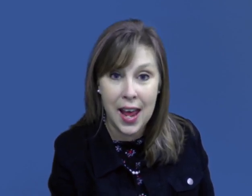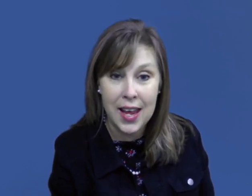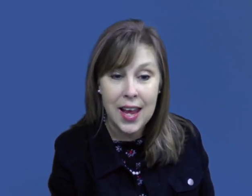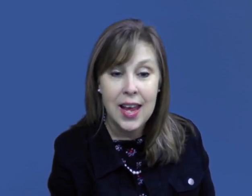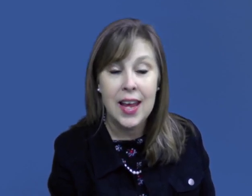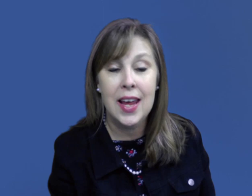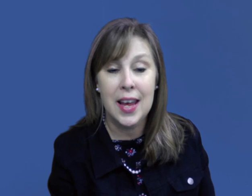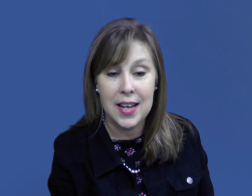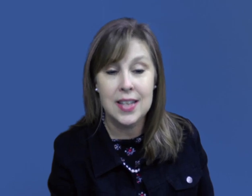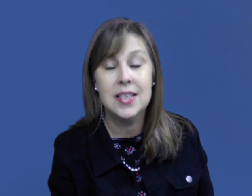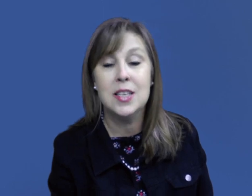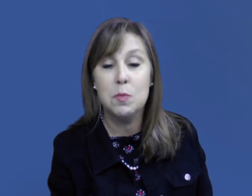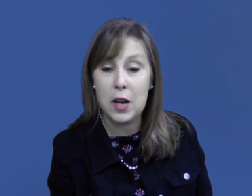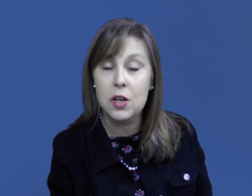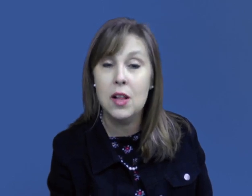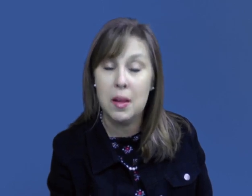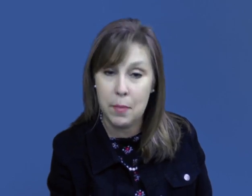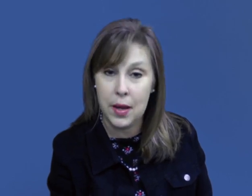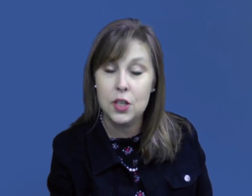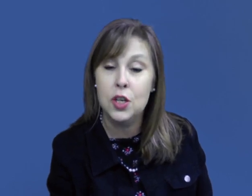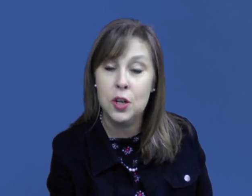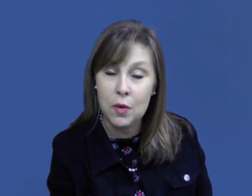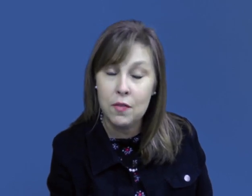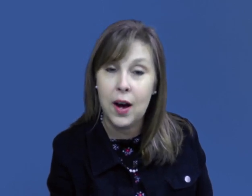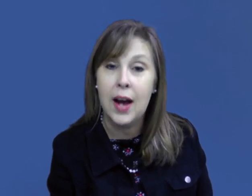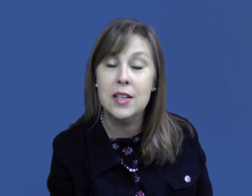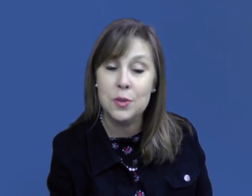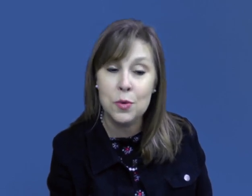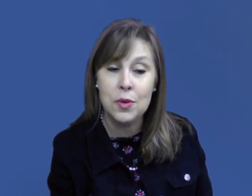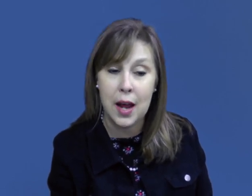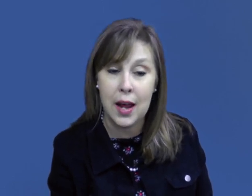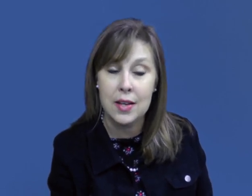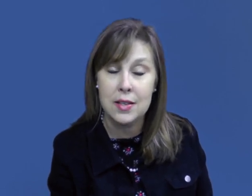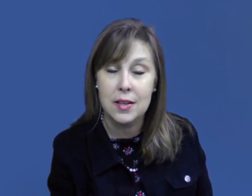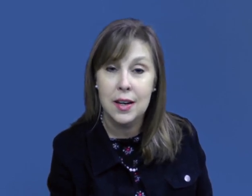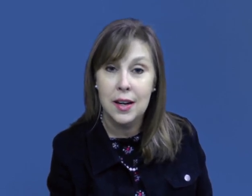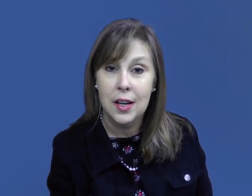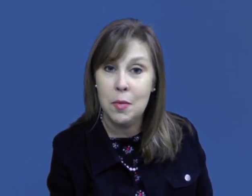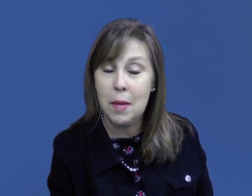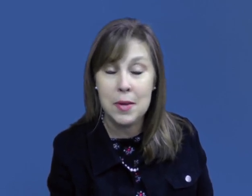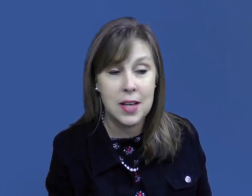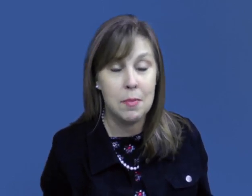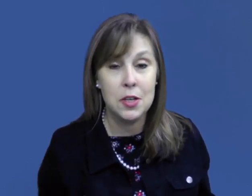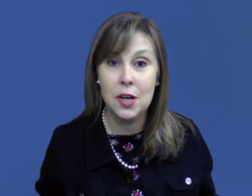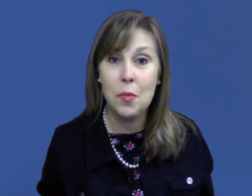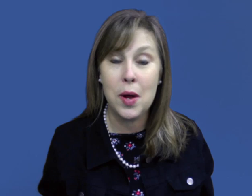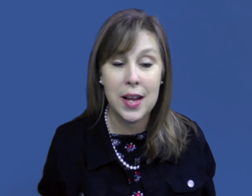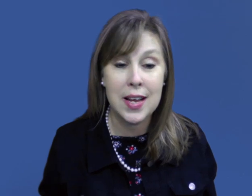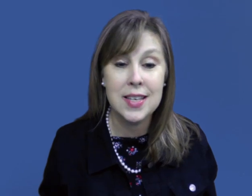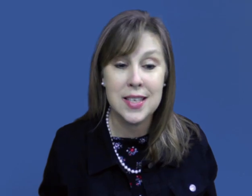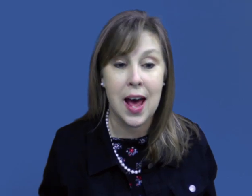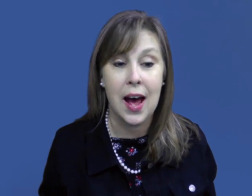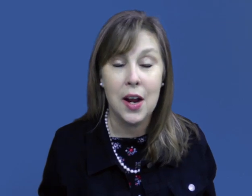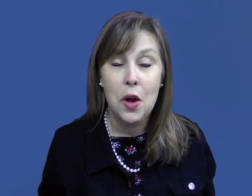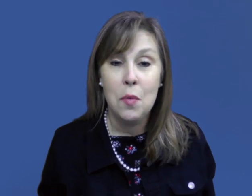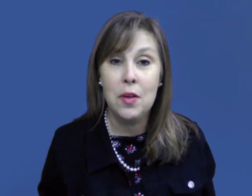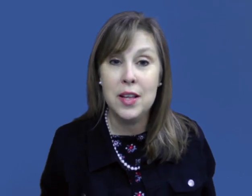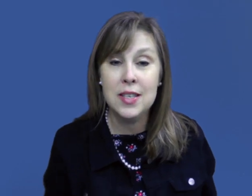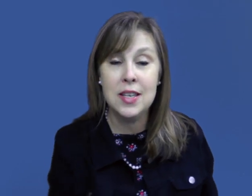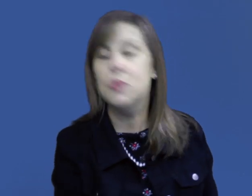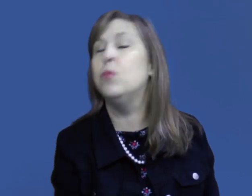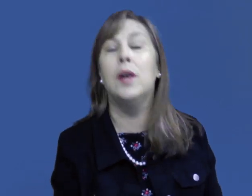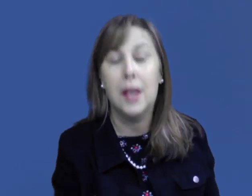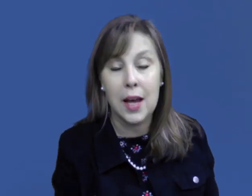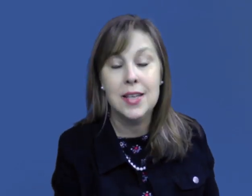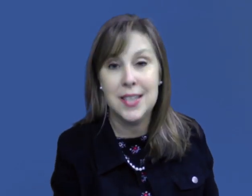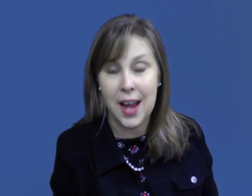today is the Special Olympics Unified School Days. You might be saying, Michelle, what is that? Well,